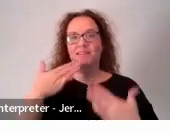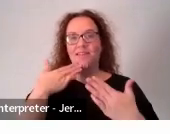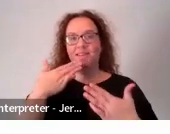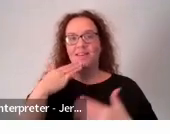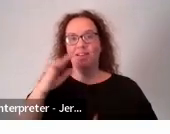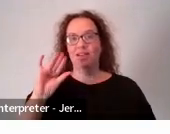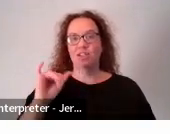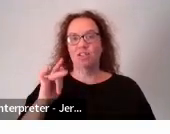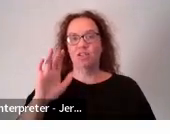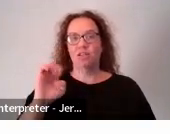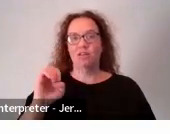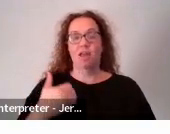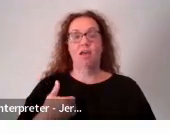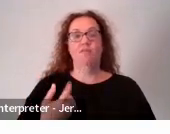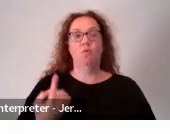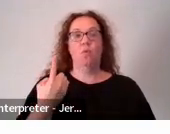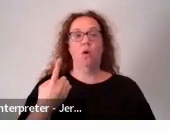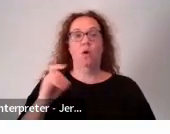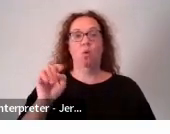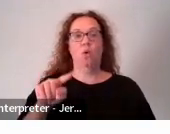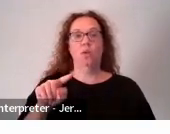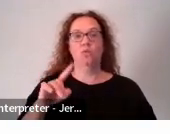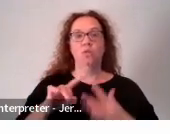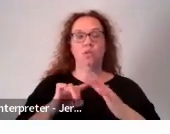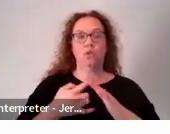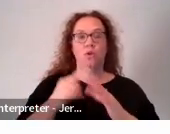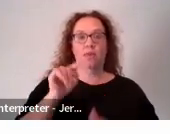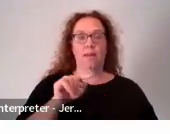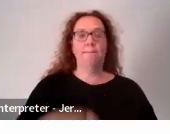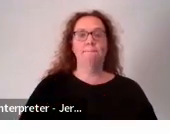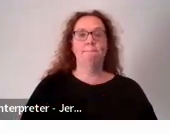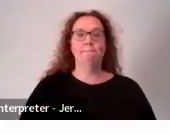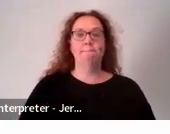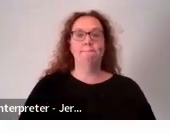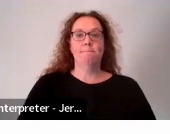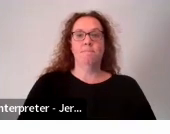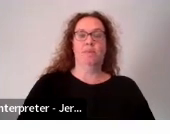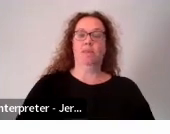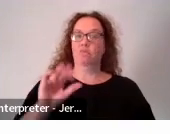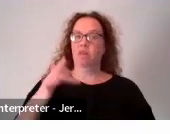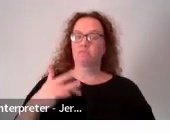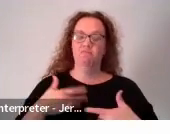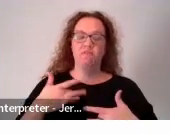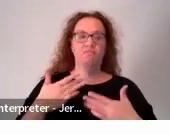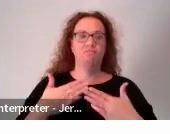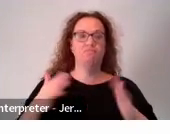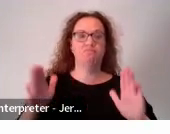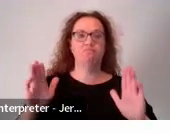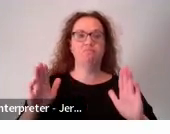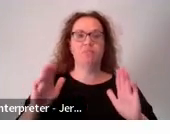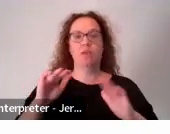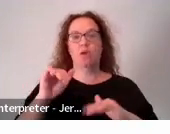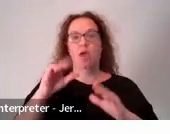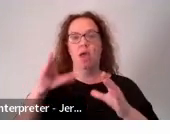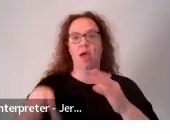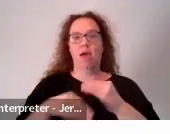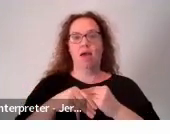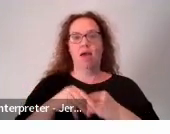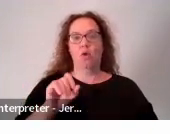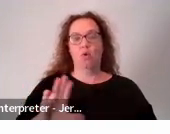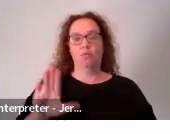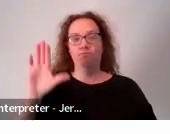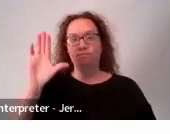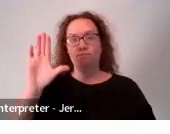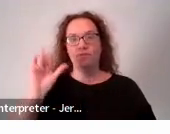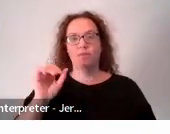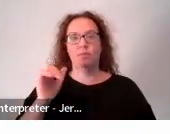have at least one right now in the Q&A, so we'll start there. And as Jackie said, feel free to add any in the Q&A or raise your hand